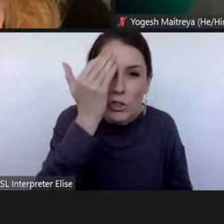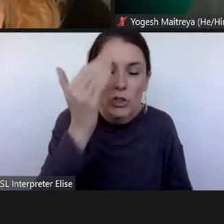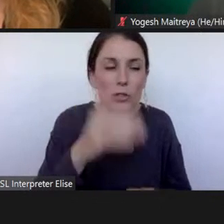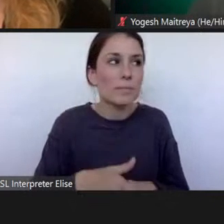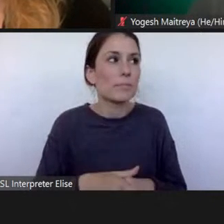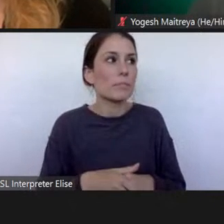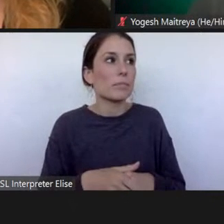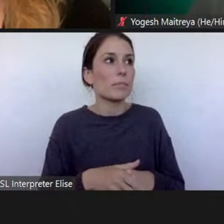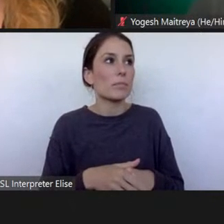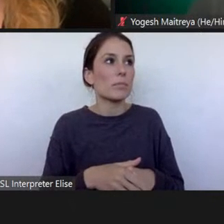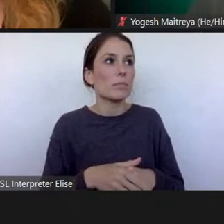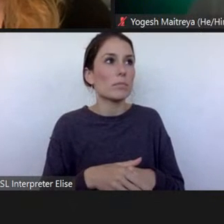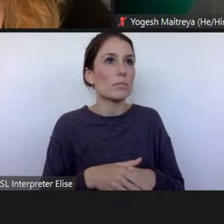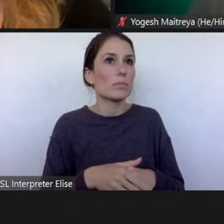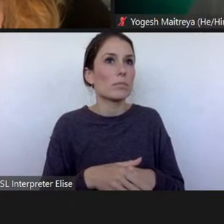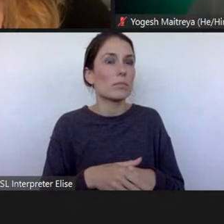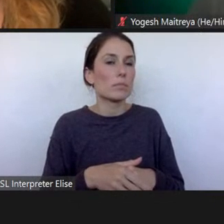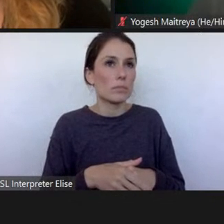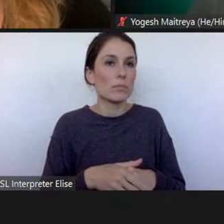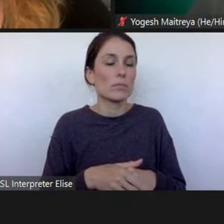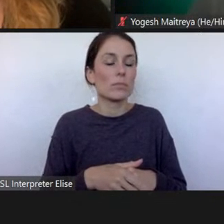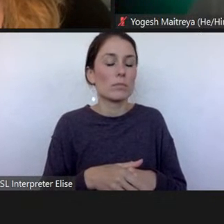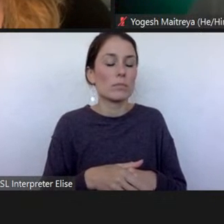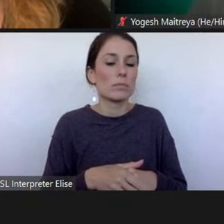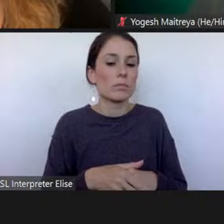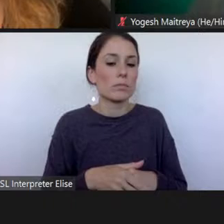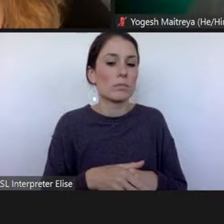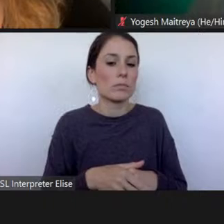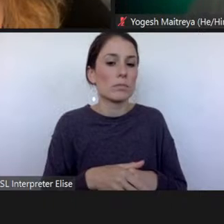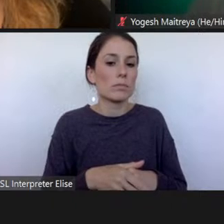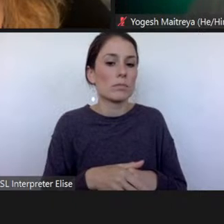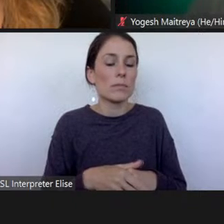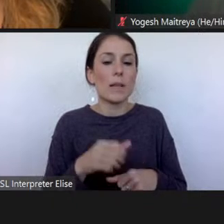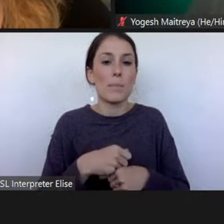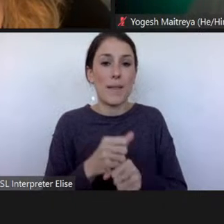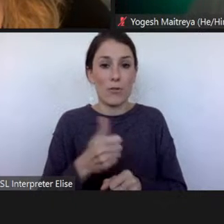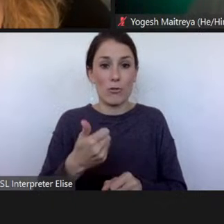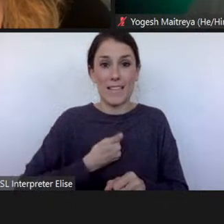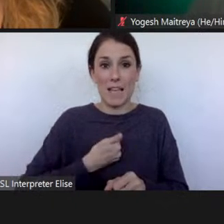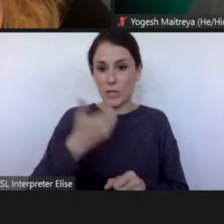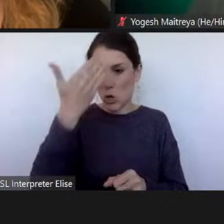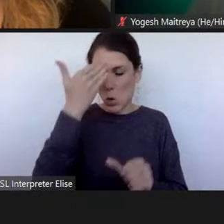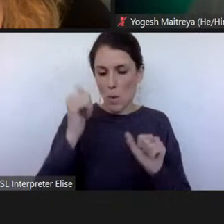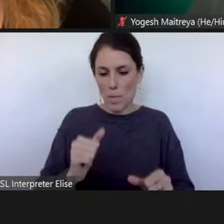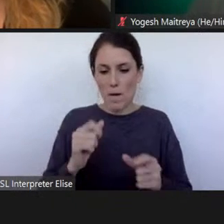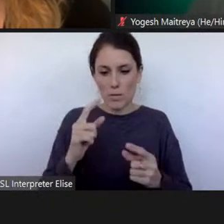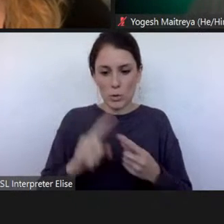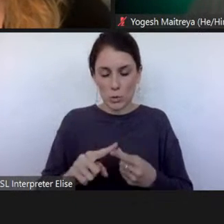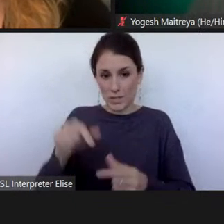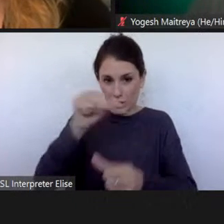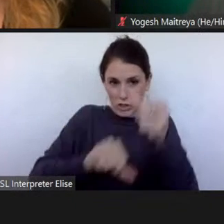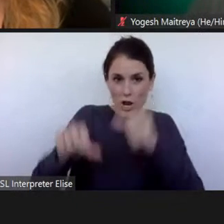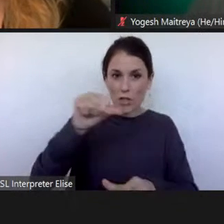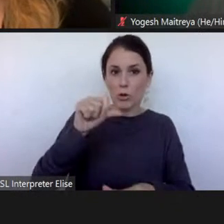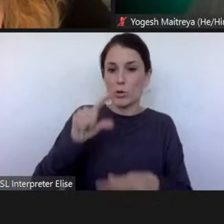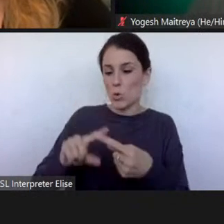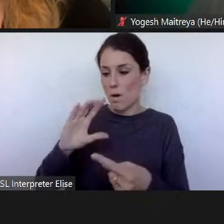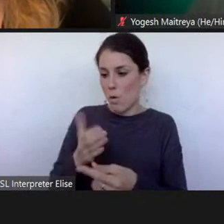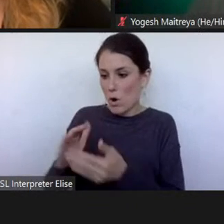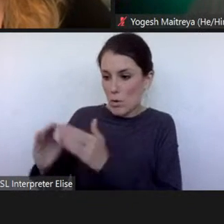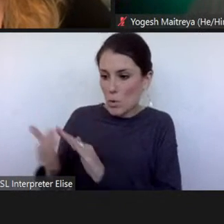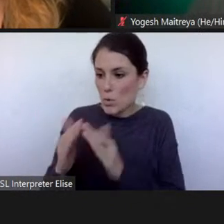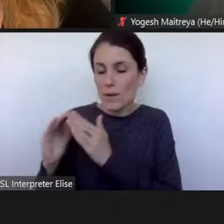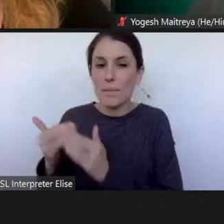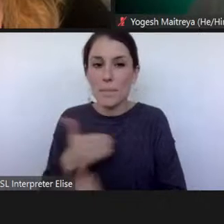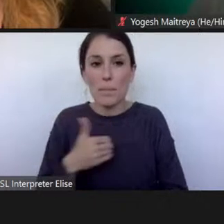as ways of making ourselves knowable to one another and to our community members, even